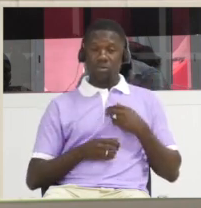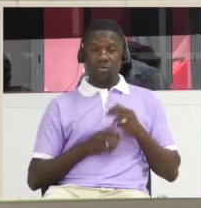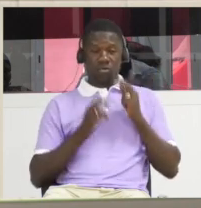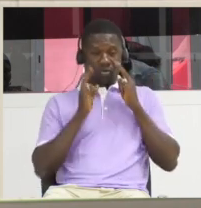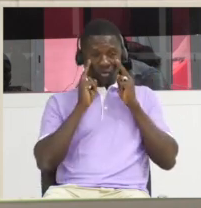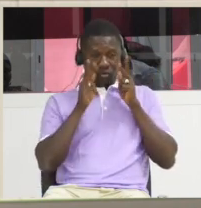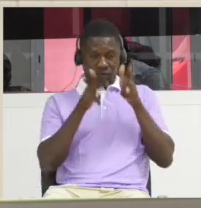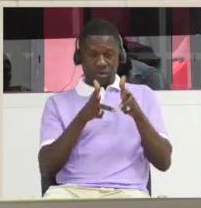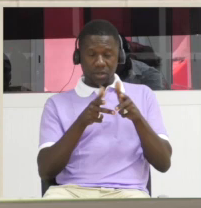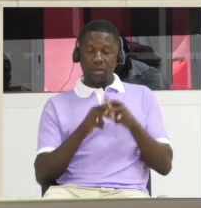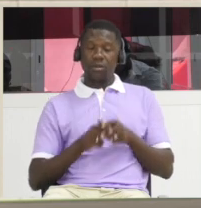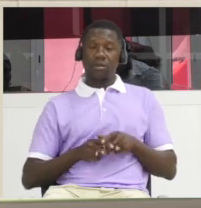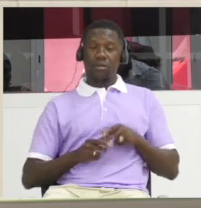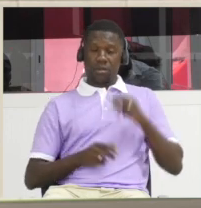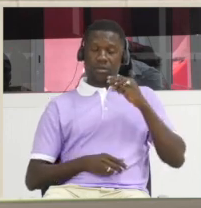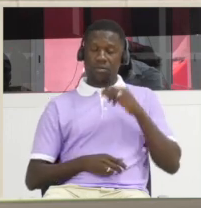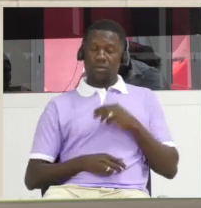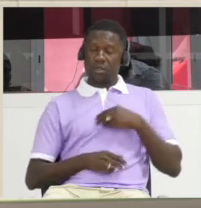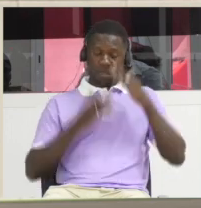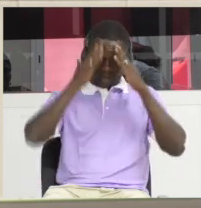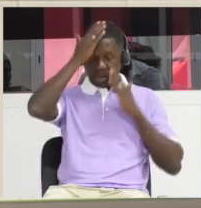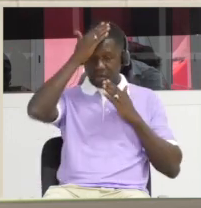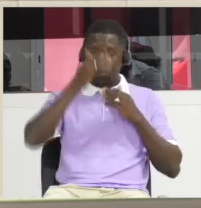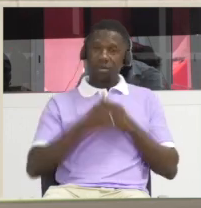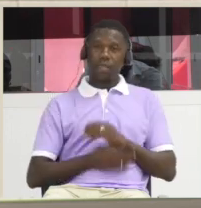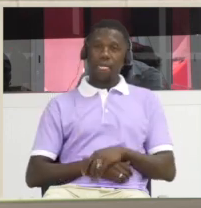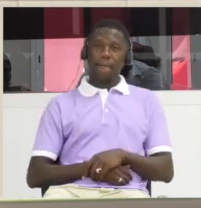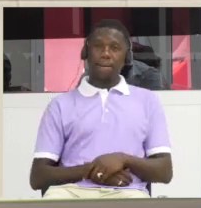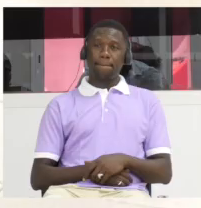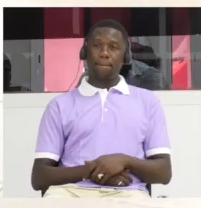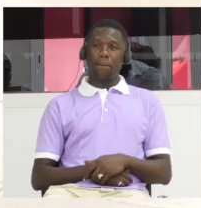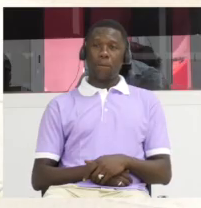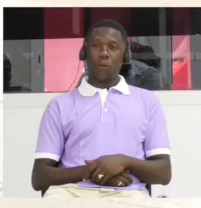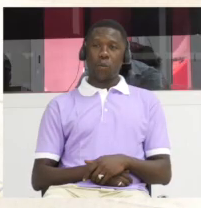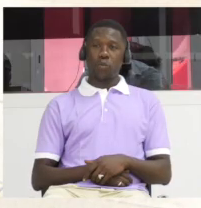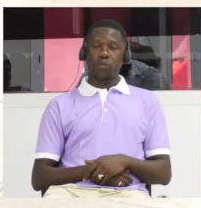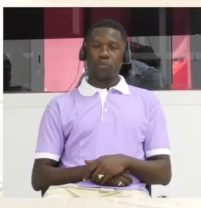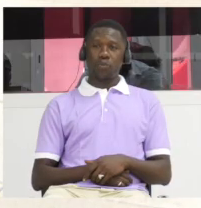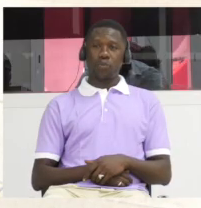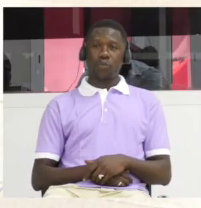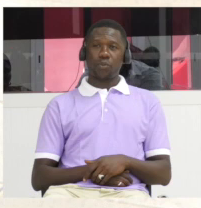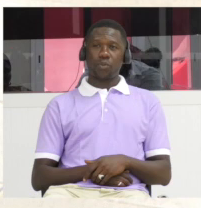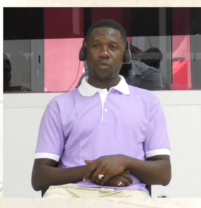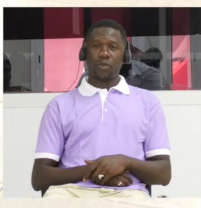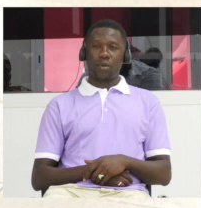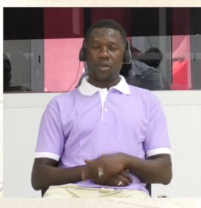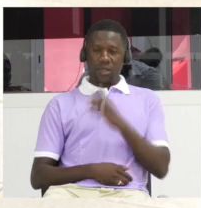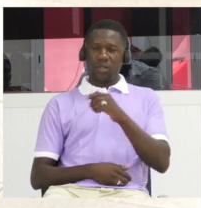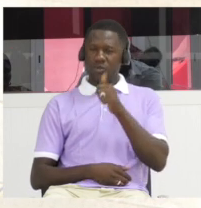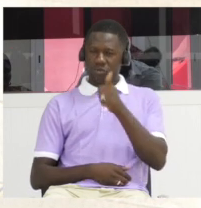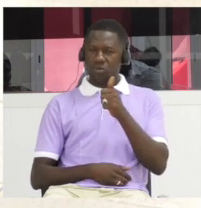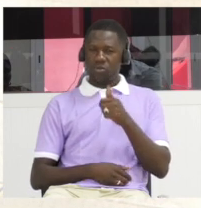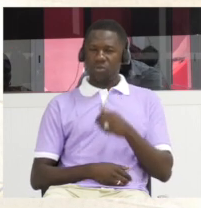know, to oversee the ministry, the army. That is quite an honest